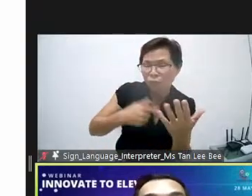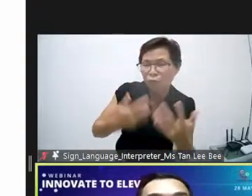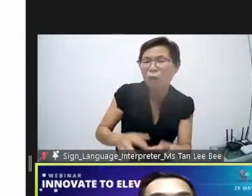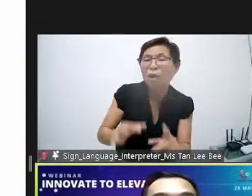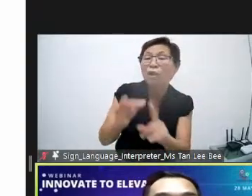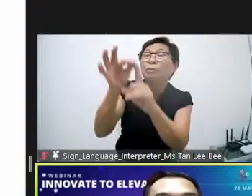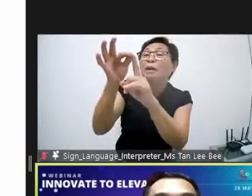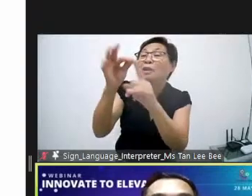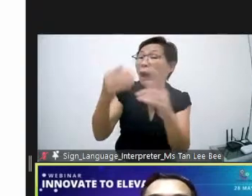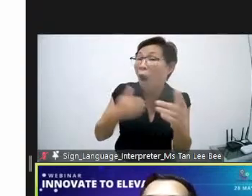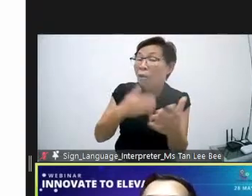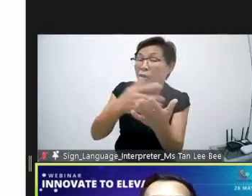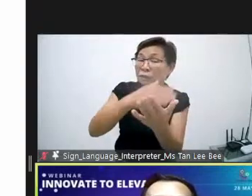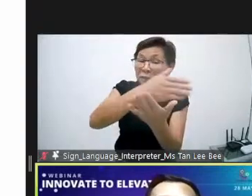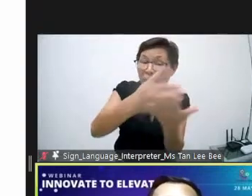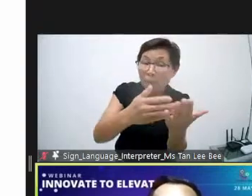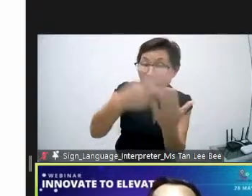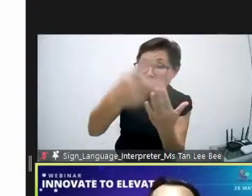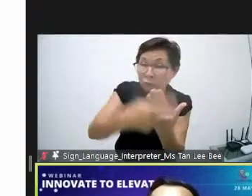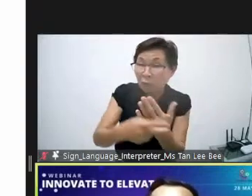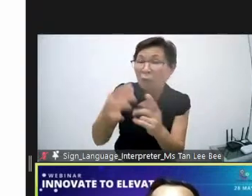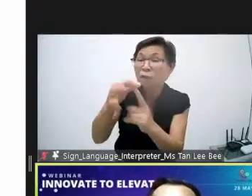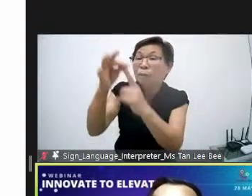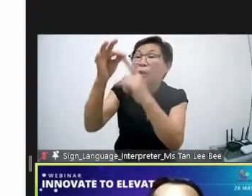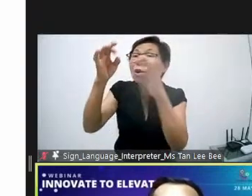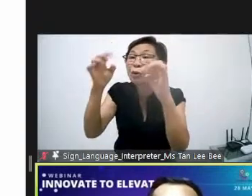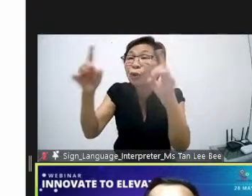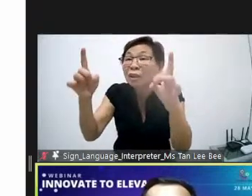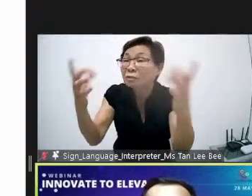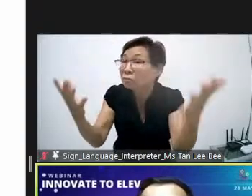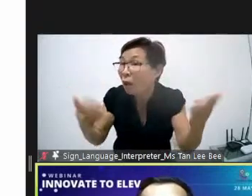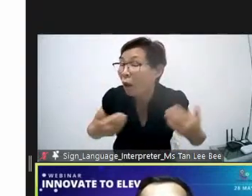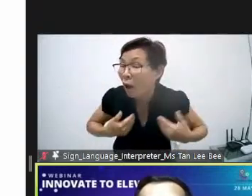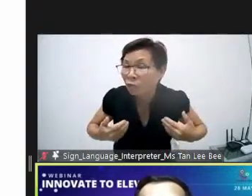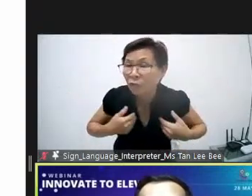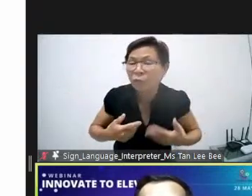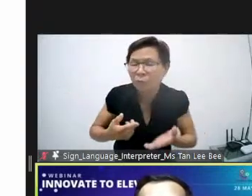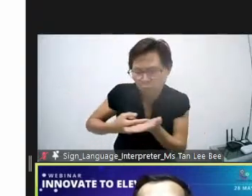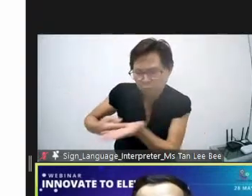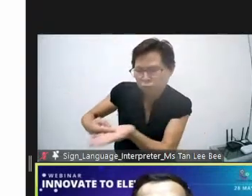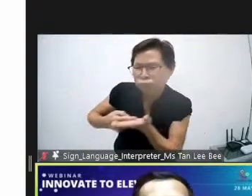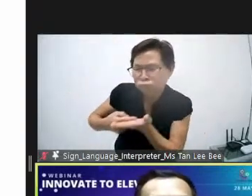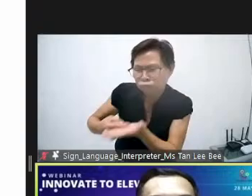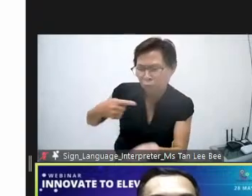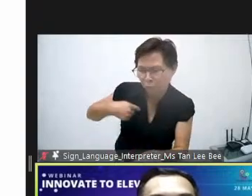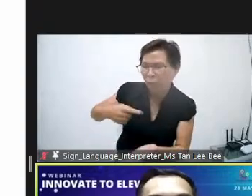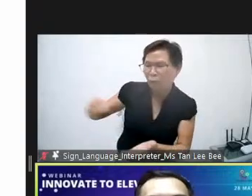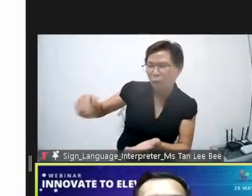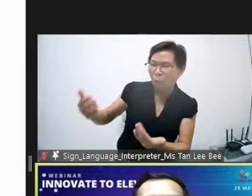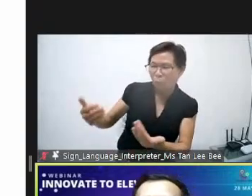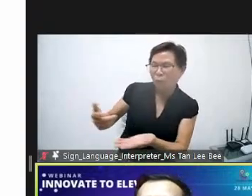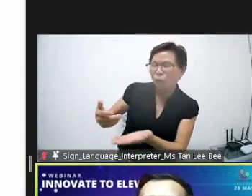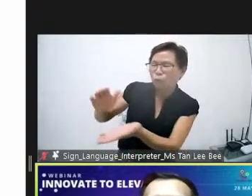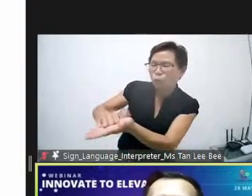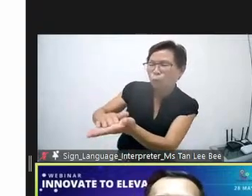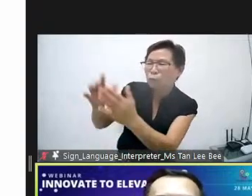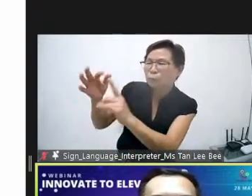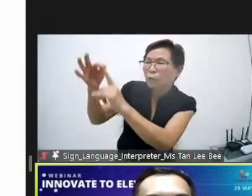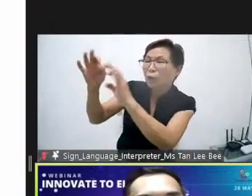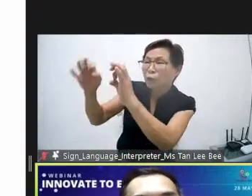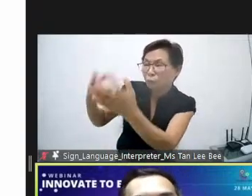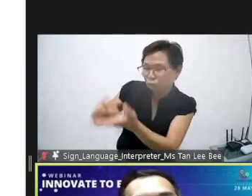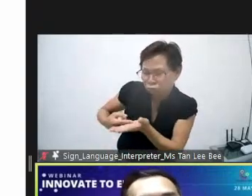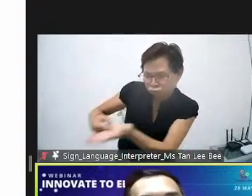special education. Now they have discussed with us a lot of things. Some of